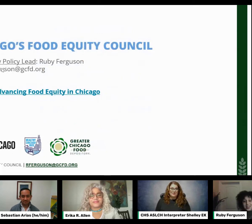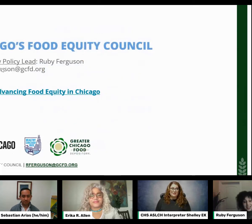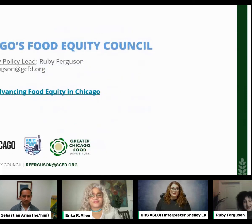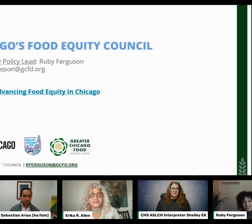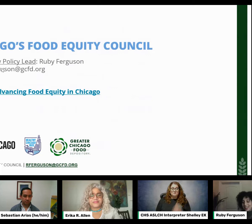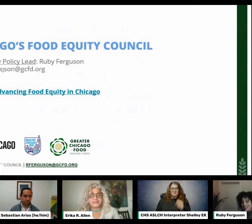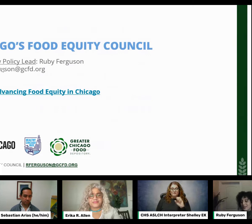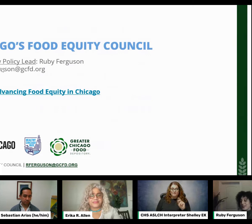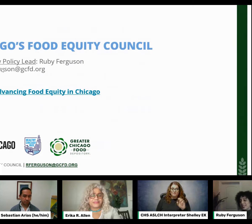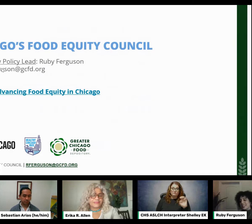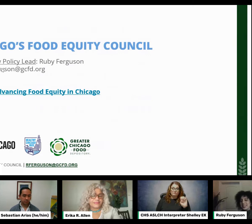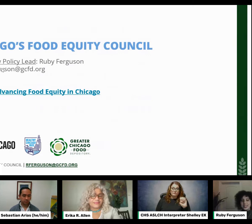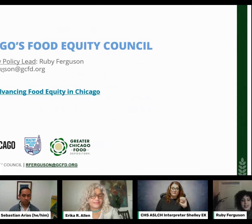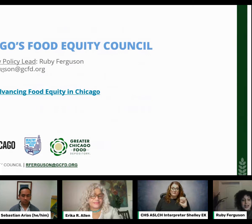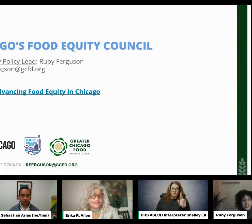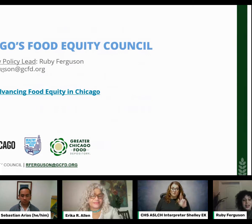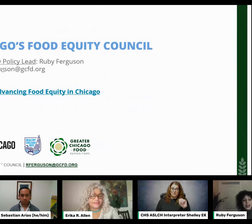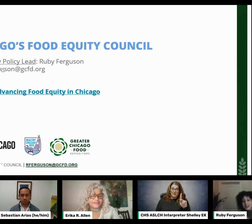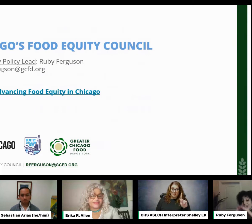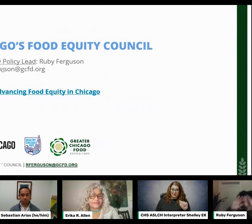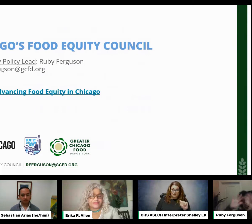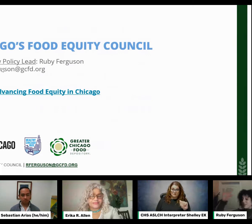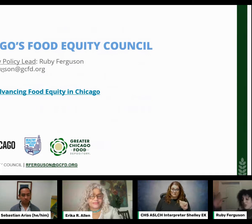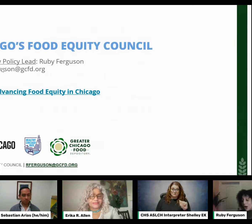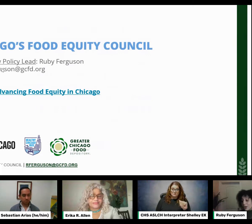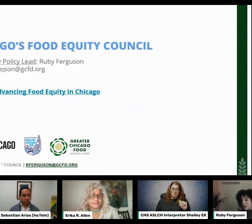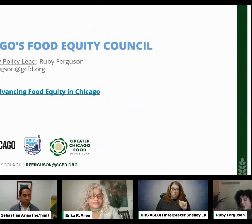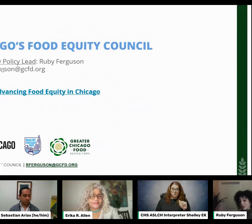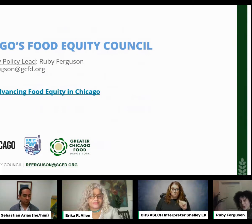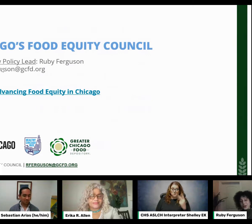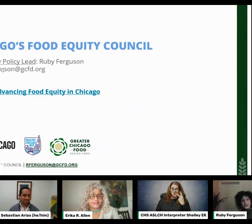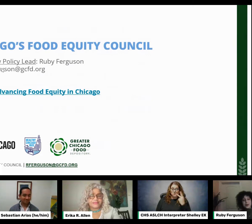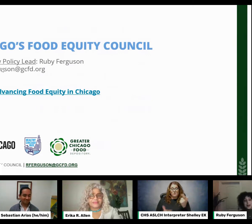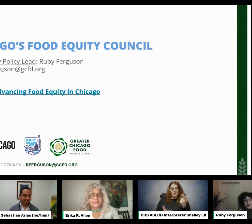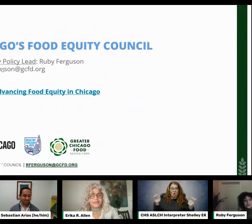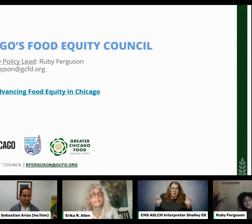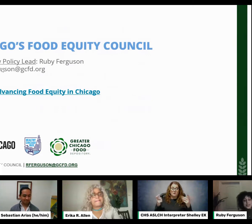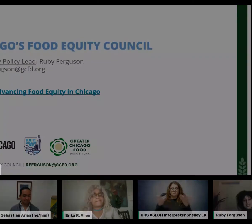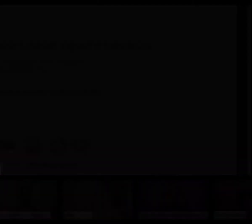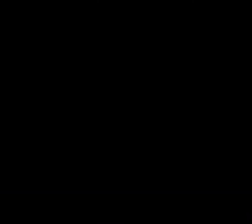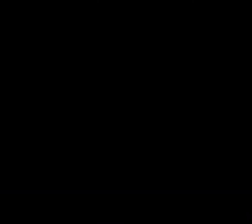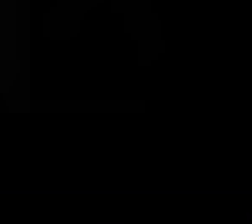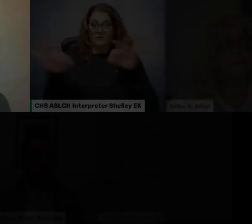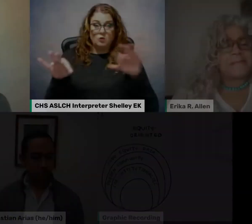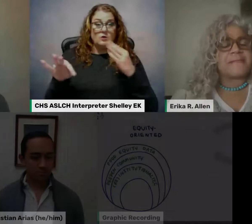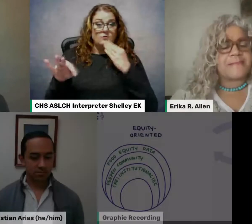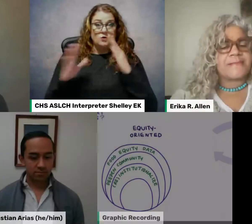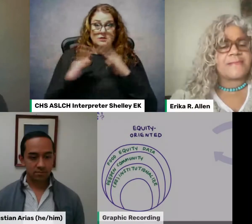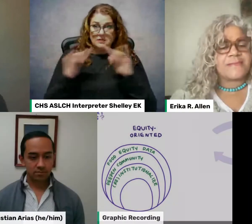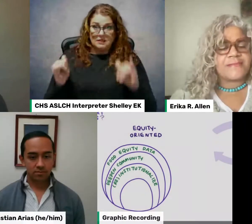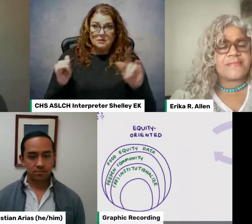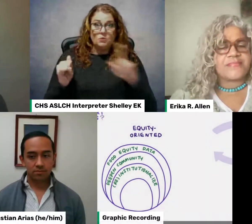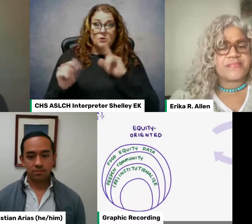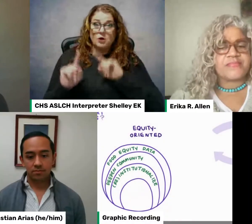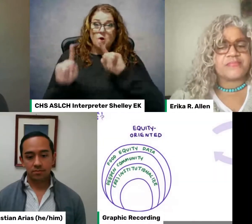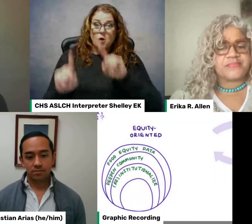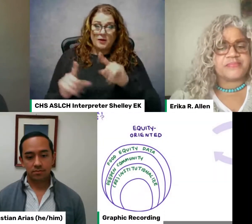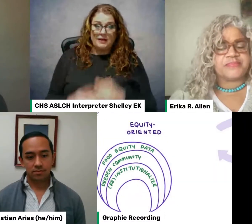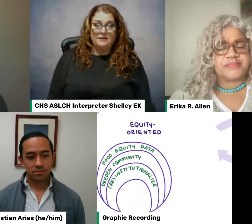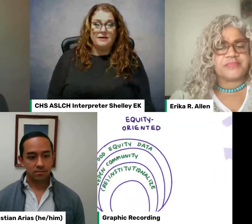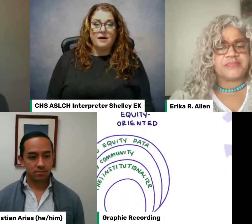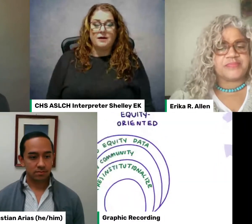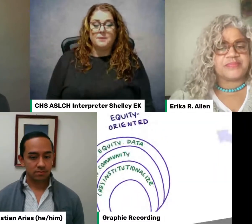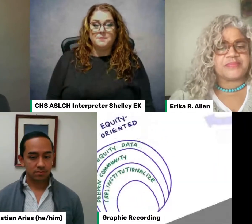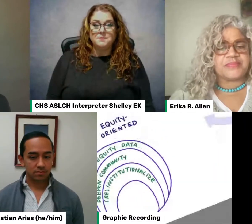So Erica, we just did a kind of large overview about our food system and where we're going. And